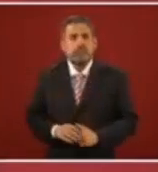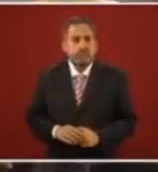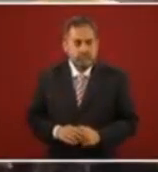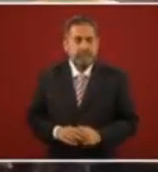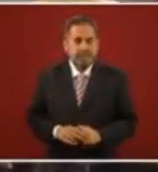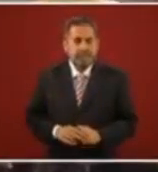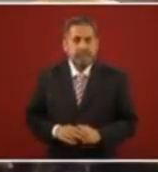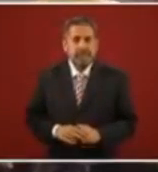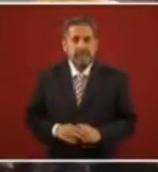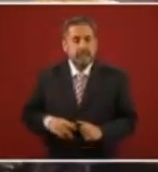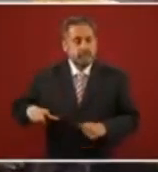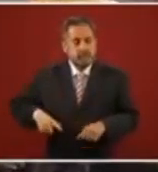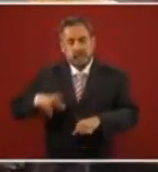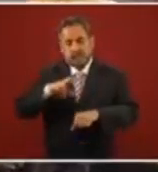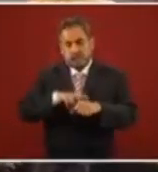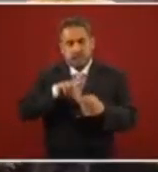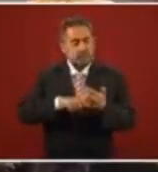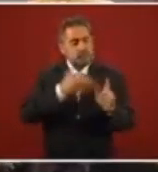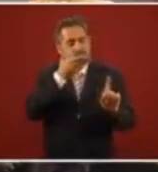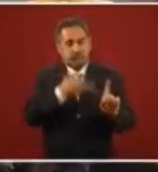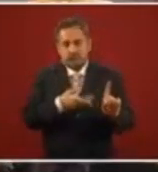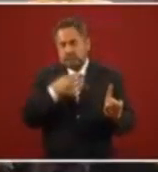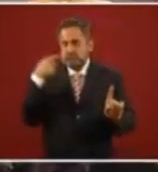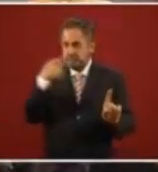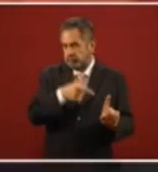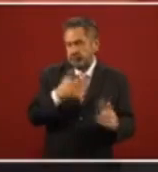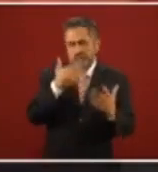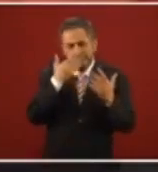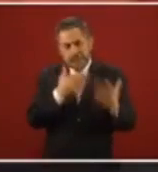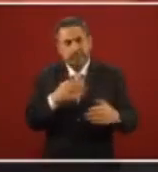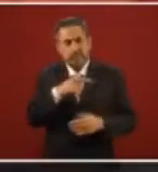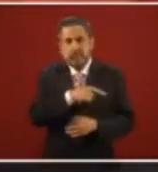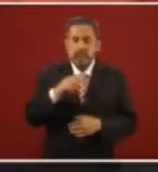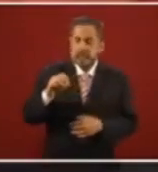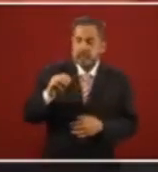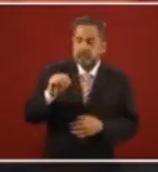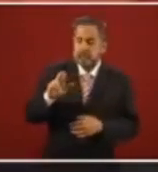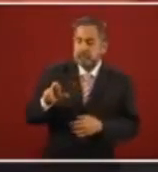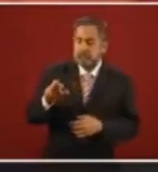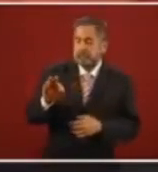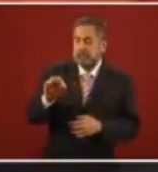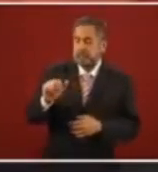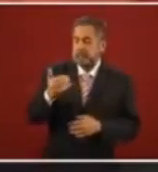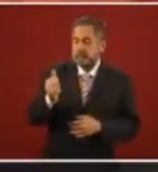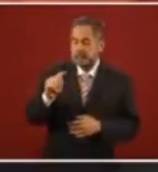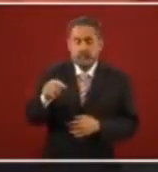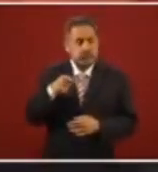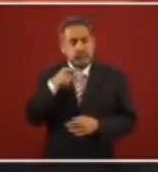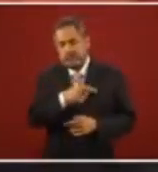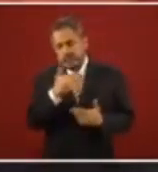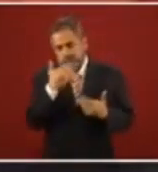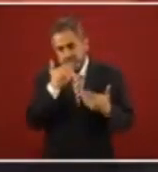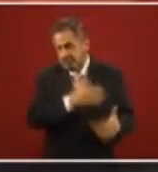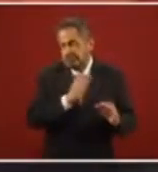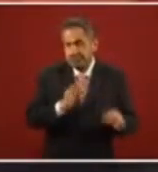al gobernador en especial Omar Fallad porque desde